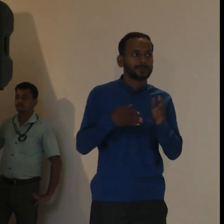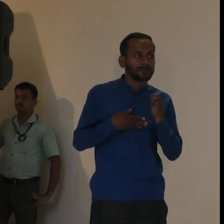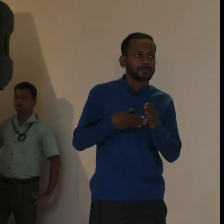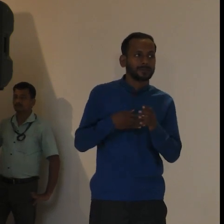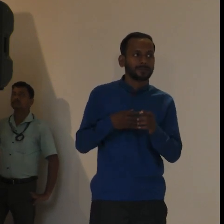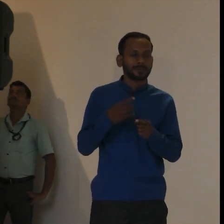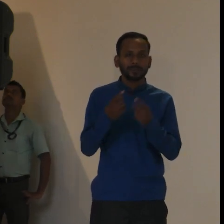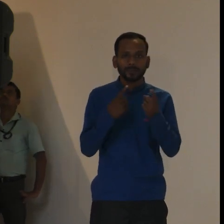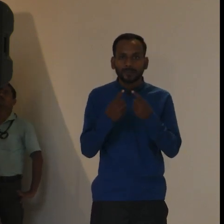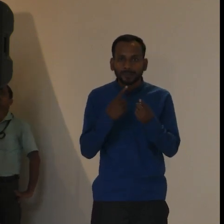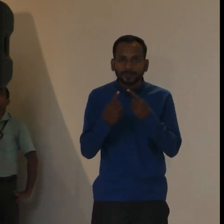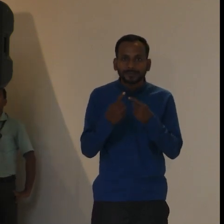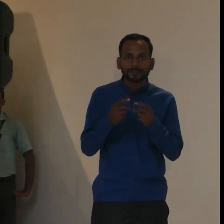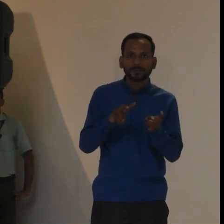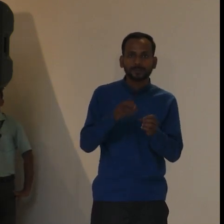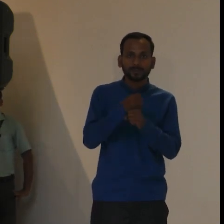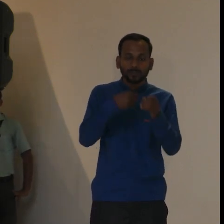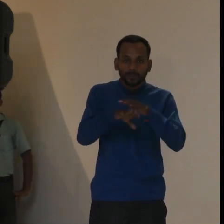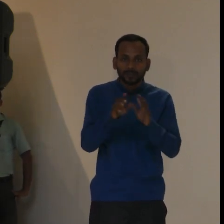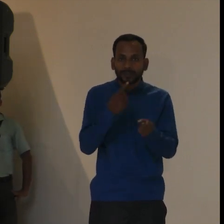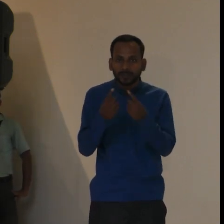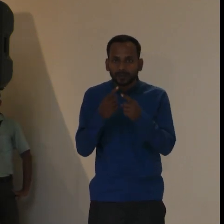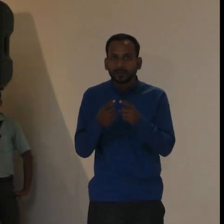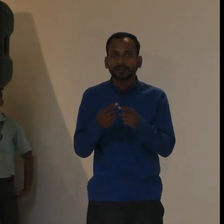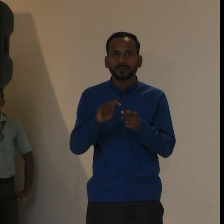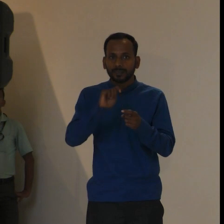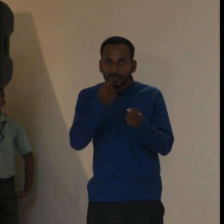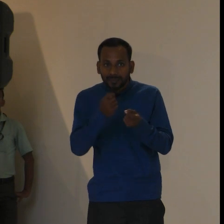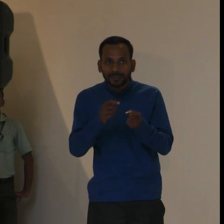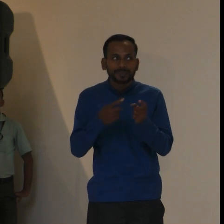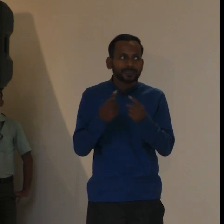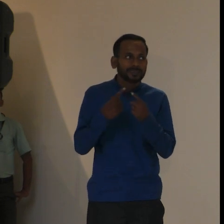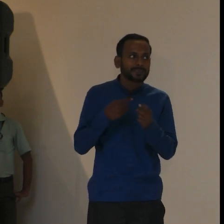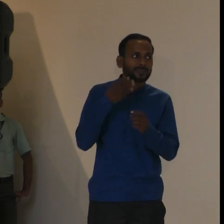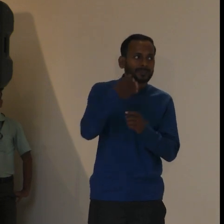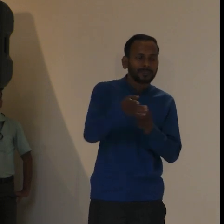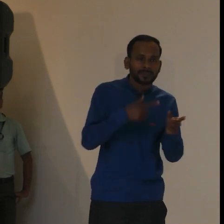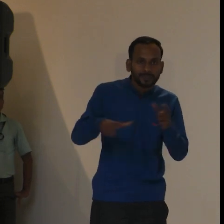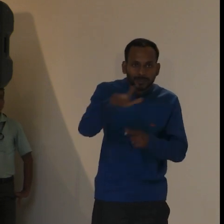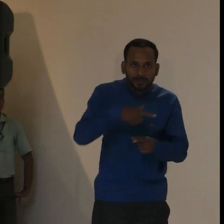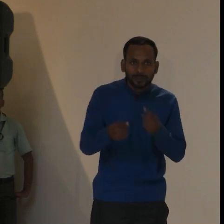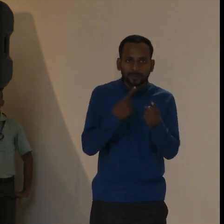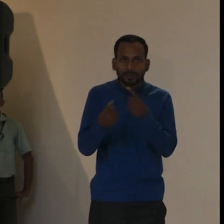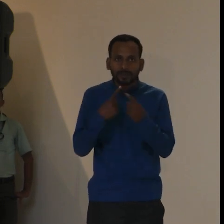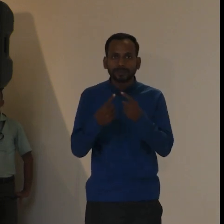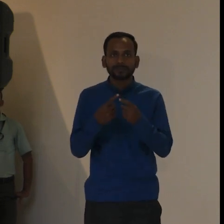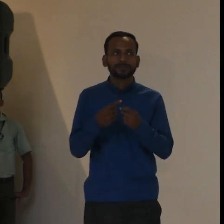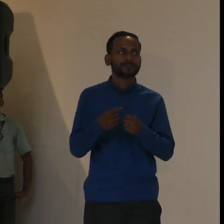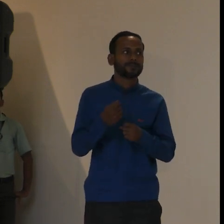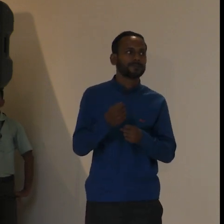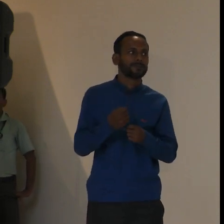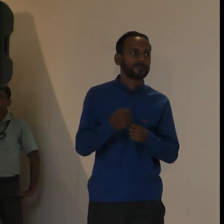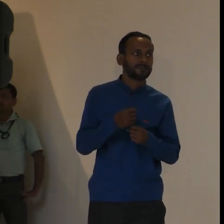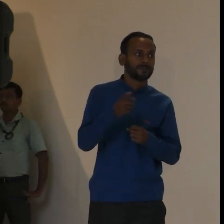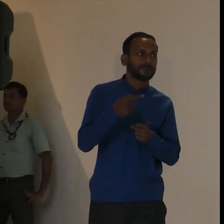is very different from the dialect spoken in Goa, right? And similarly, within Goa, there is a whole Pandora's box of this conflict, right? What is the standard version?